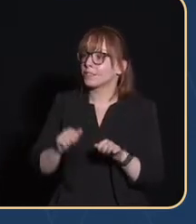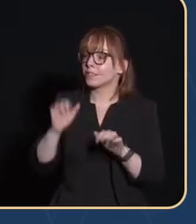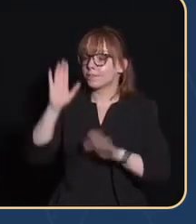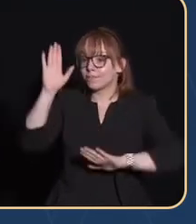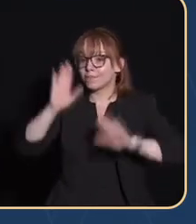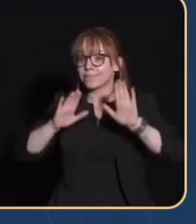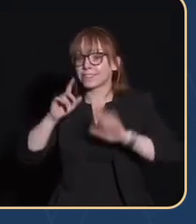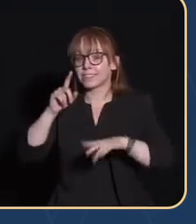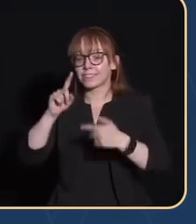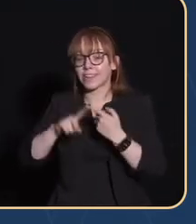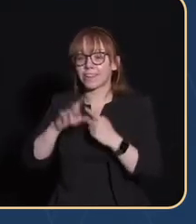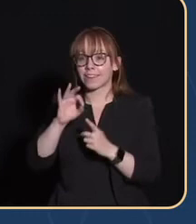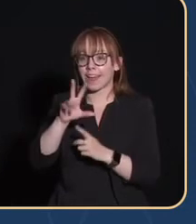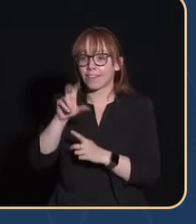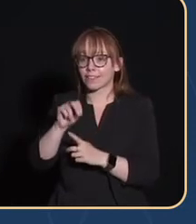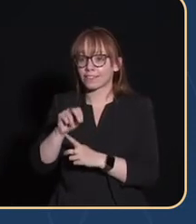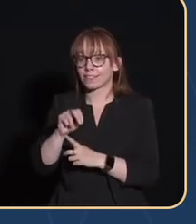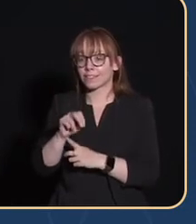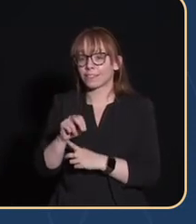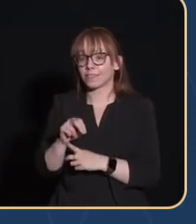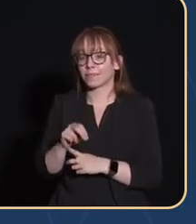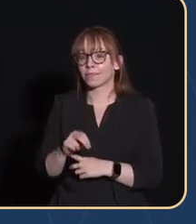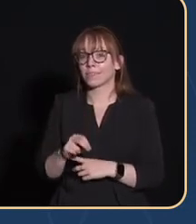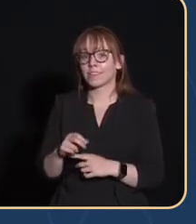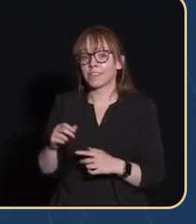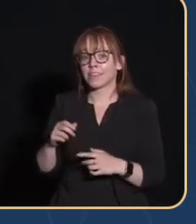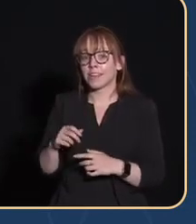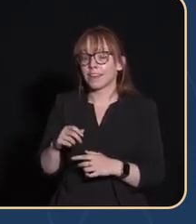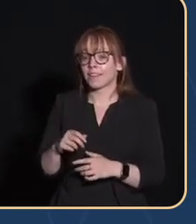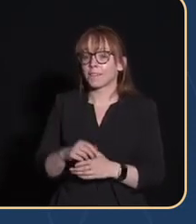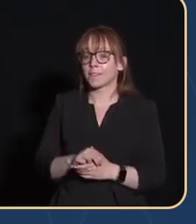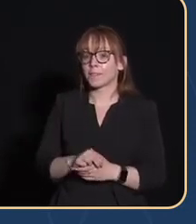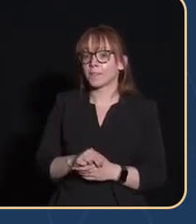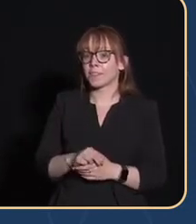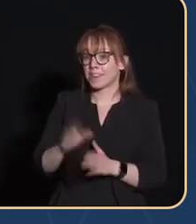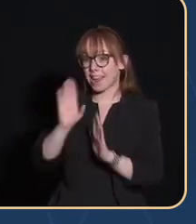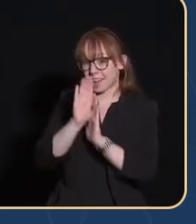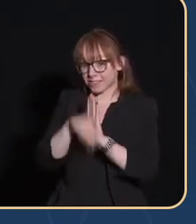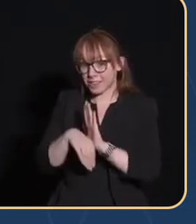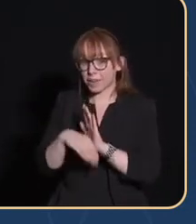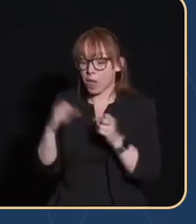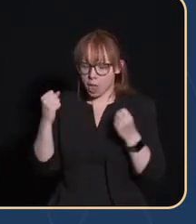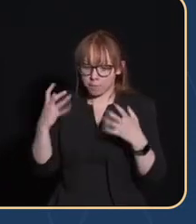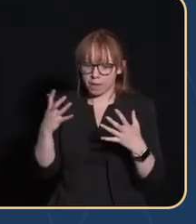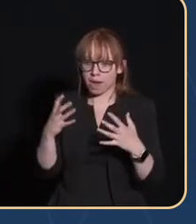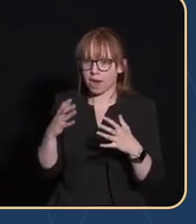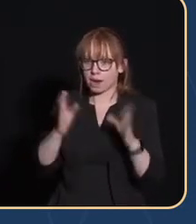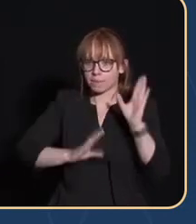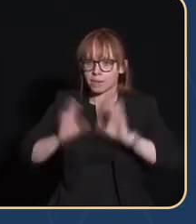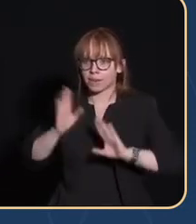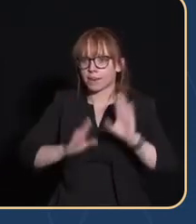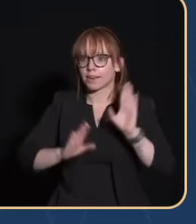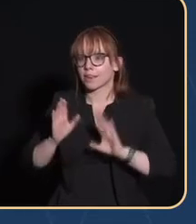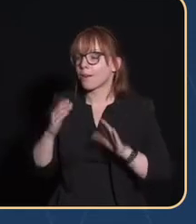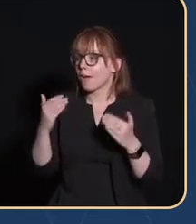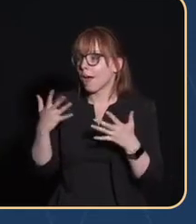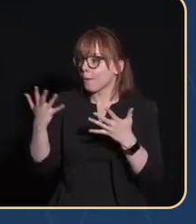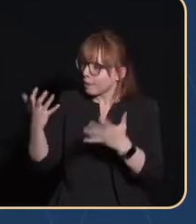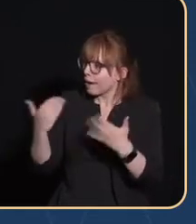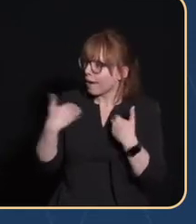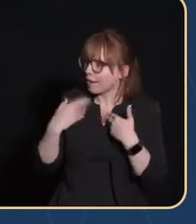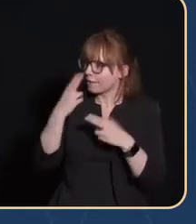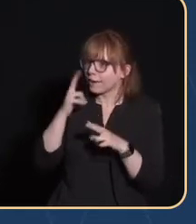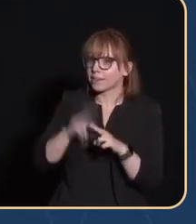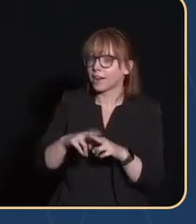night. Every time you bid, you're making a difference. Matter of fact, there's been a lot of bidding in the last half an hour. I've been watching the bidding. We're going to have fun with this, David.